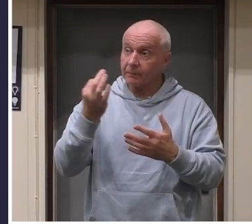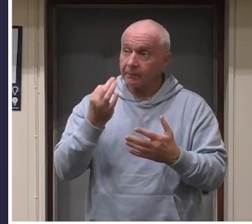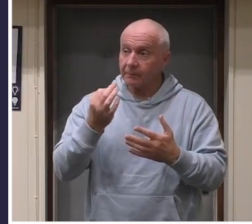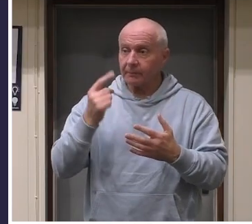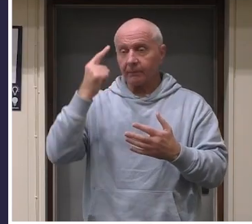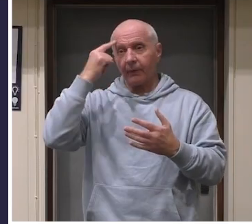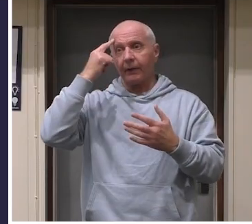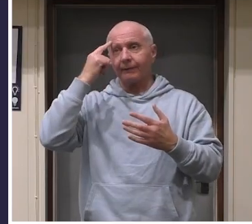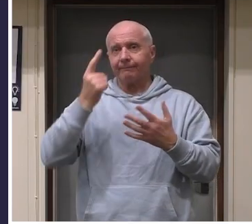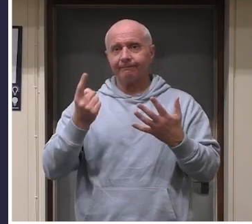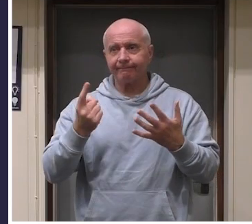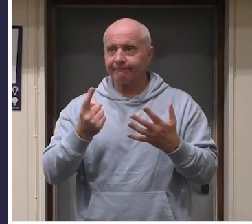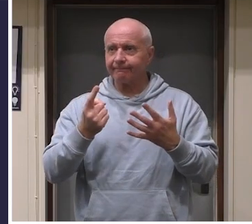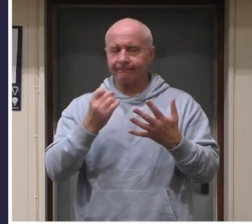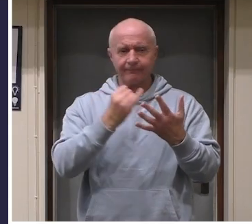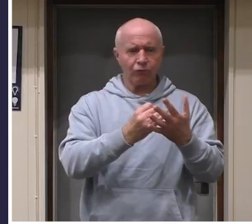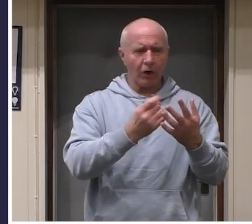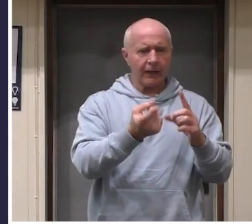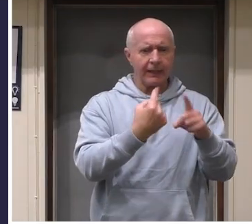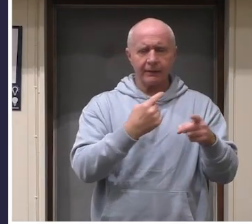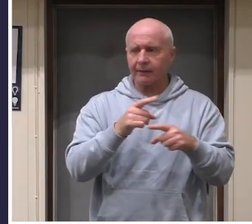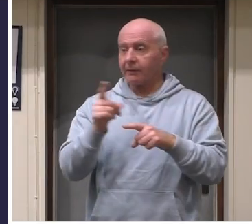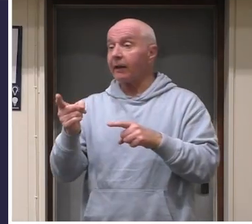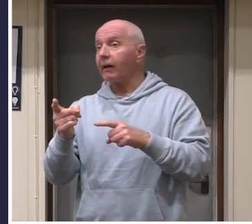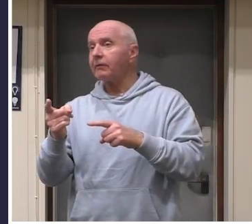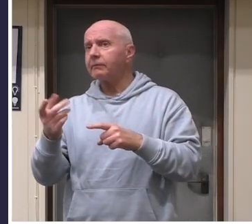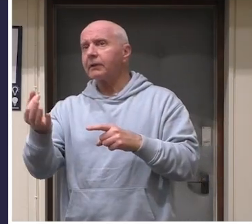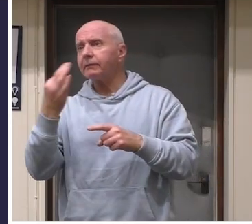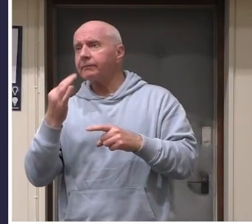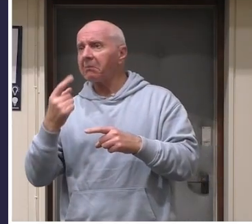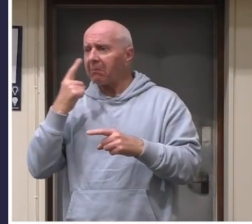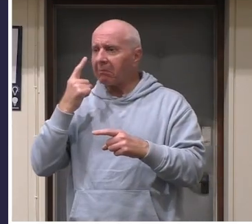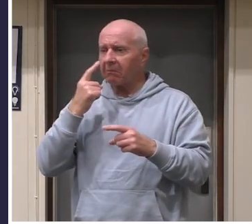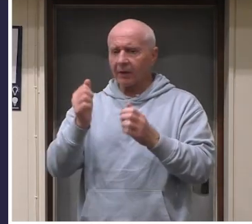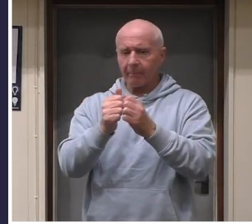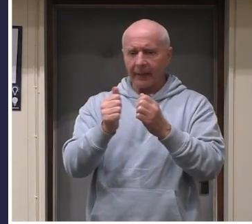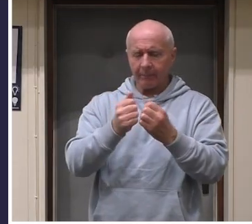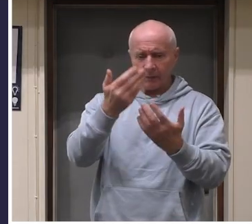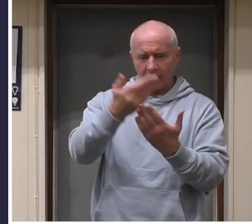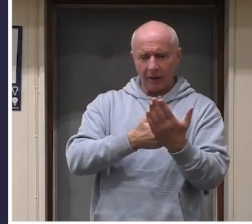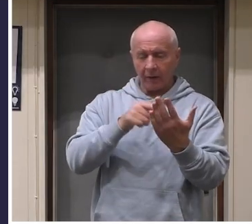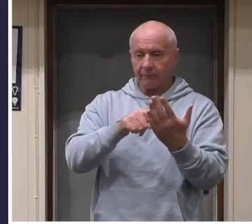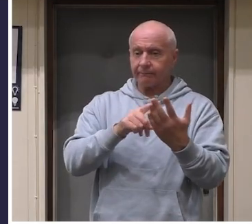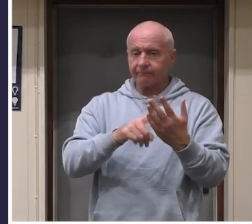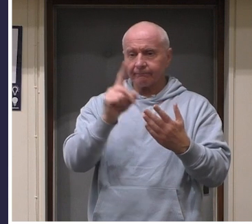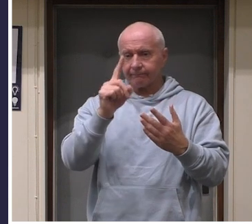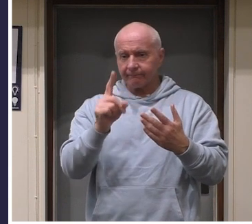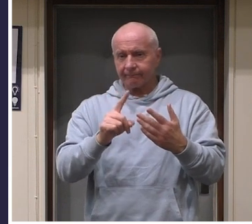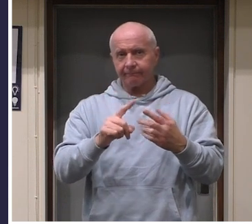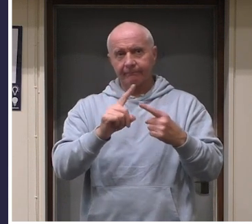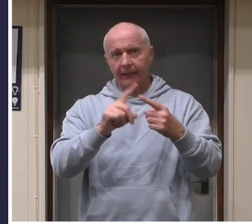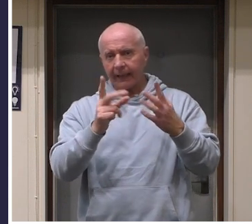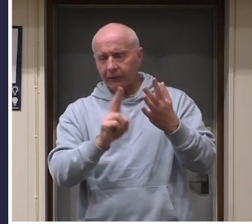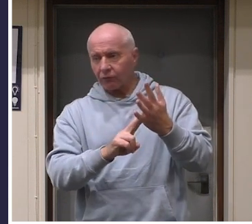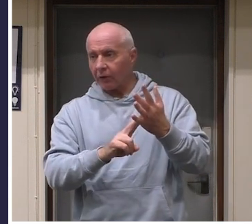professor and he didn't give you the right answer. So you come back to me and you say, look at this paper. They've shown that electrons in a double-slit